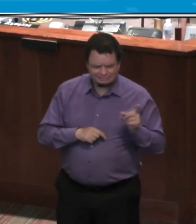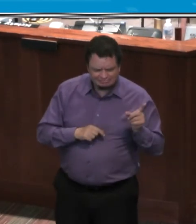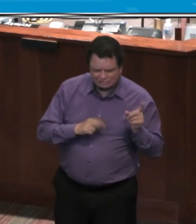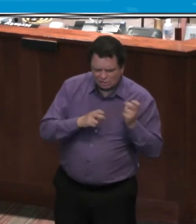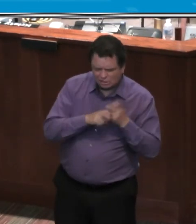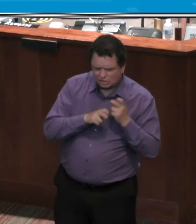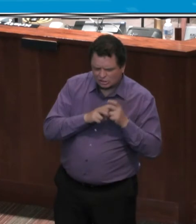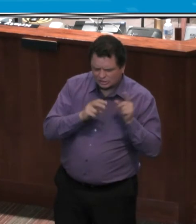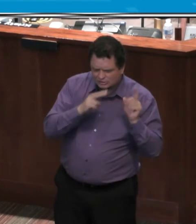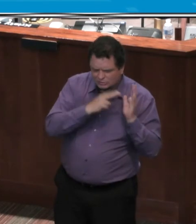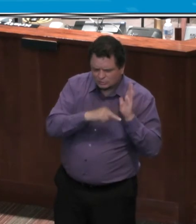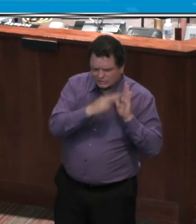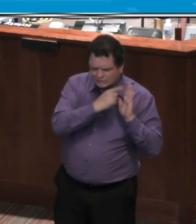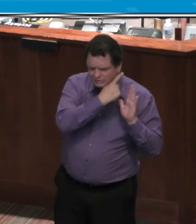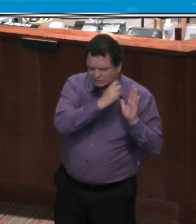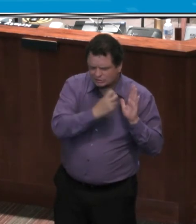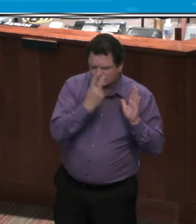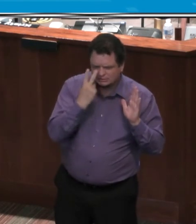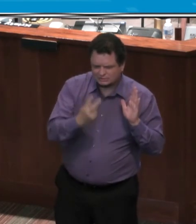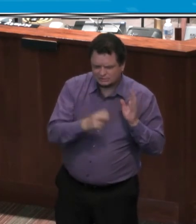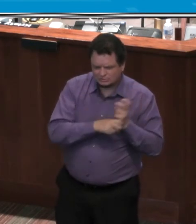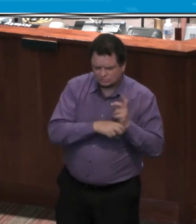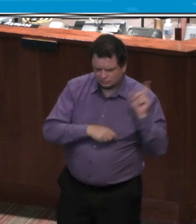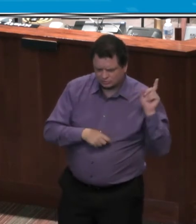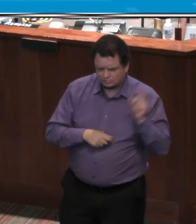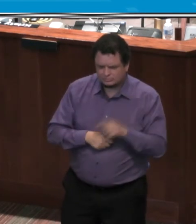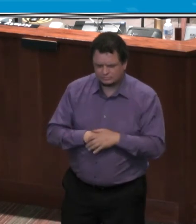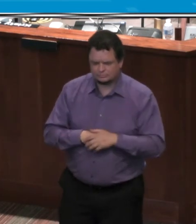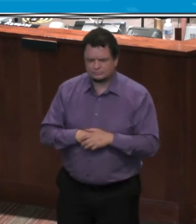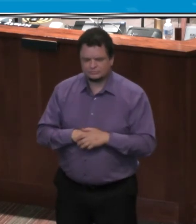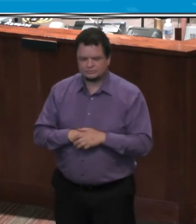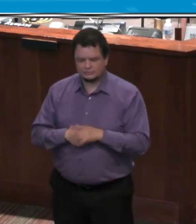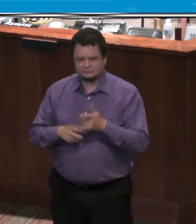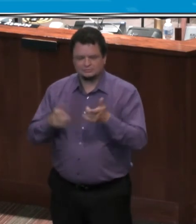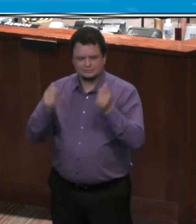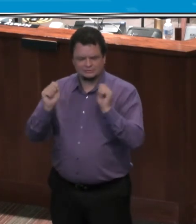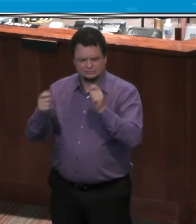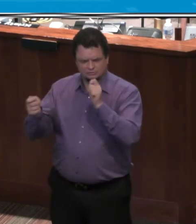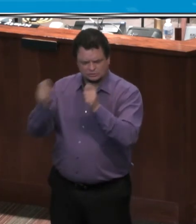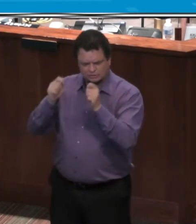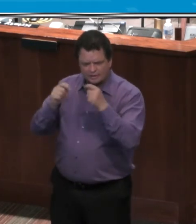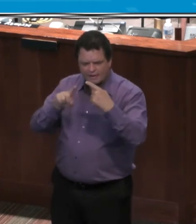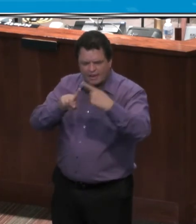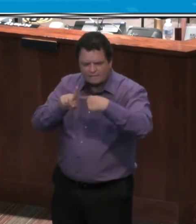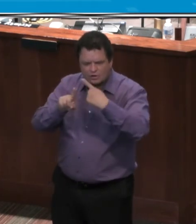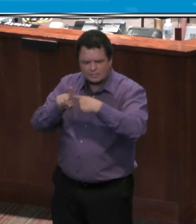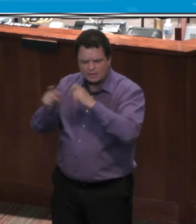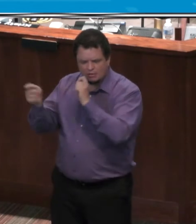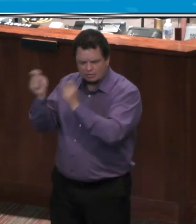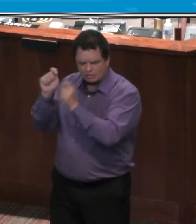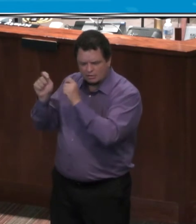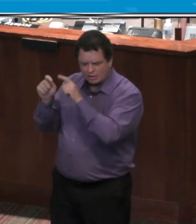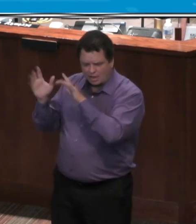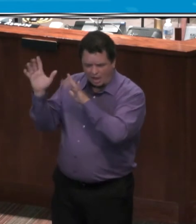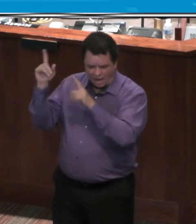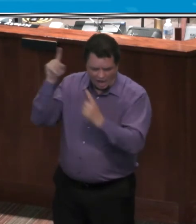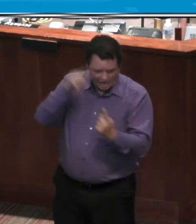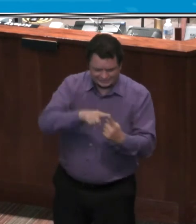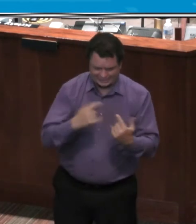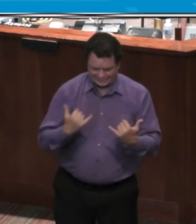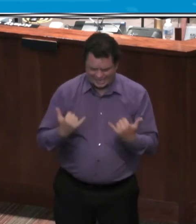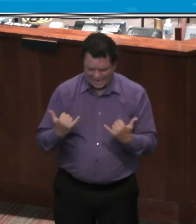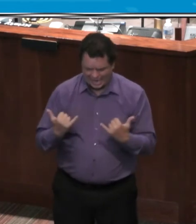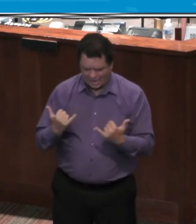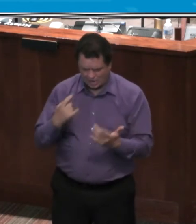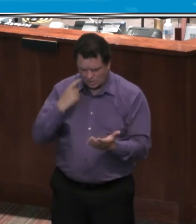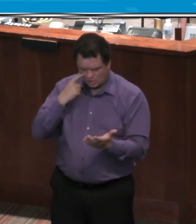can also change the view to month, and you can even dig in and change the view to day if you're so inclined. And by looking at the